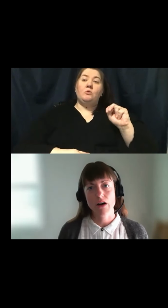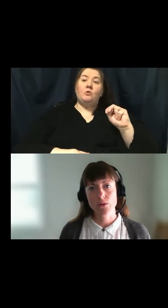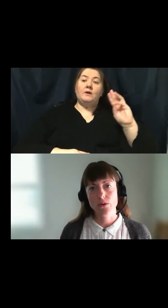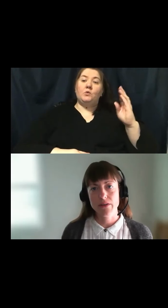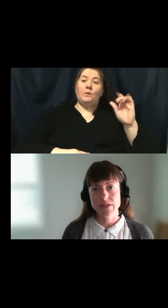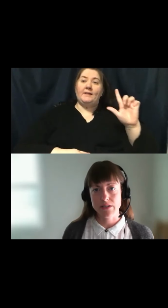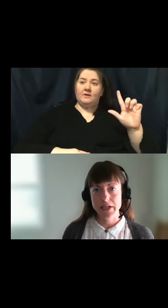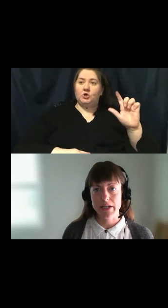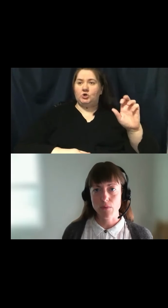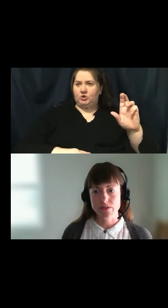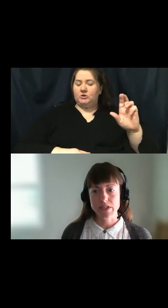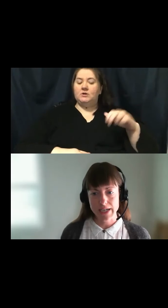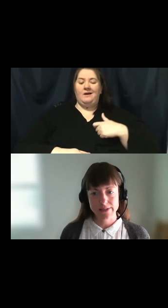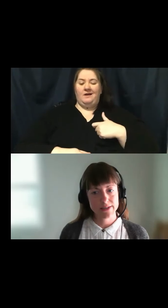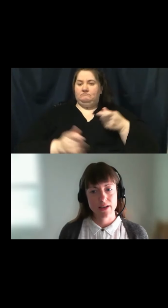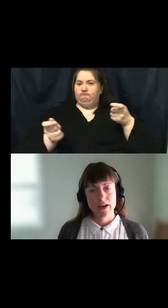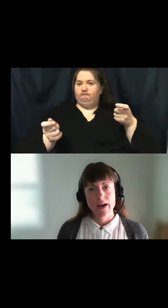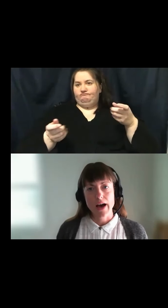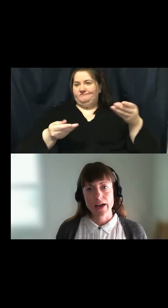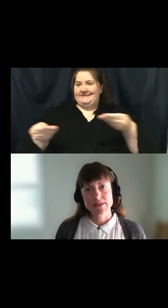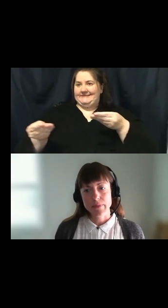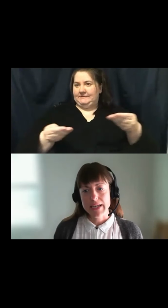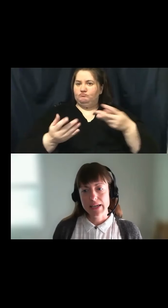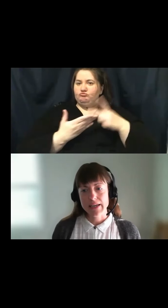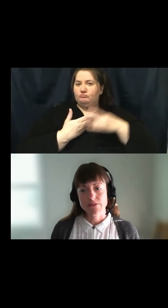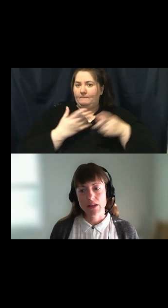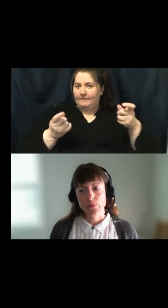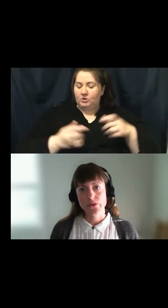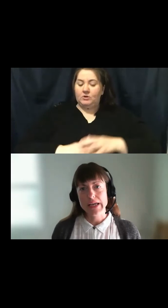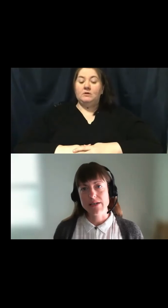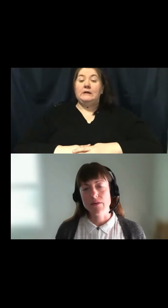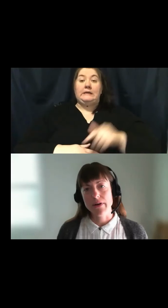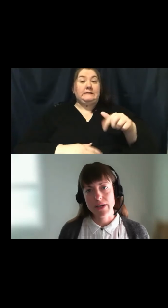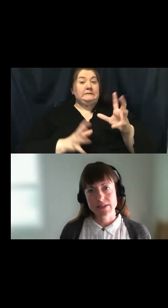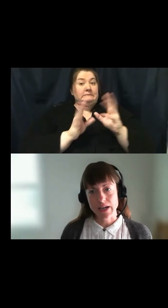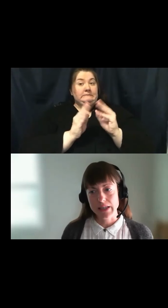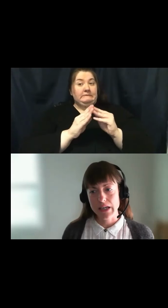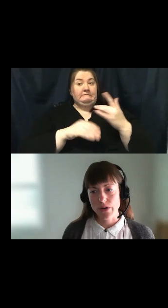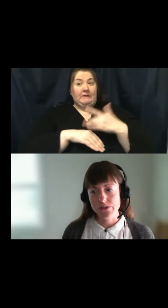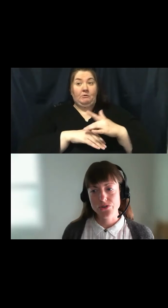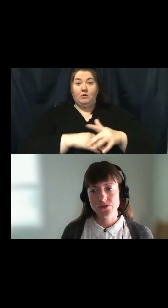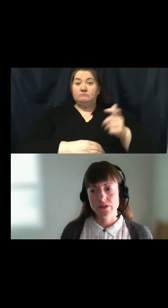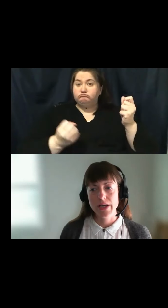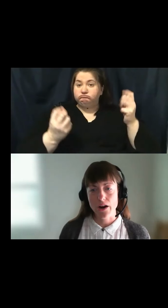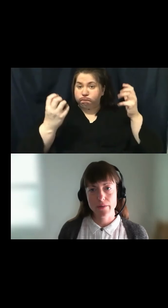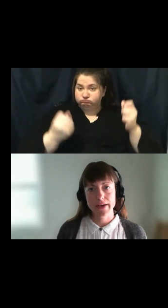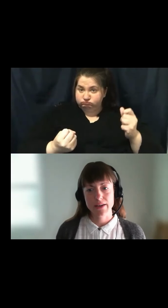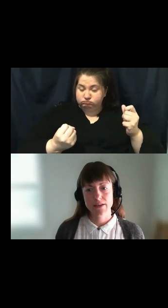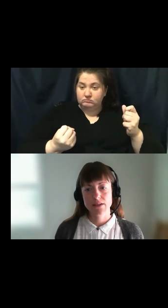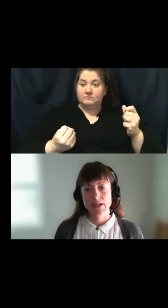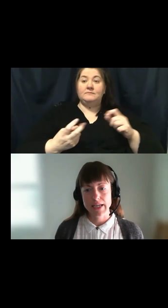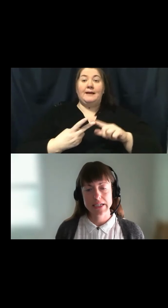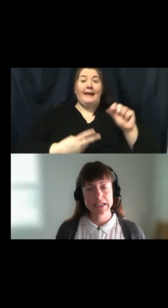project. I will be facilitating most of tonight. This meeting is available in American Sign Language,